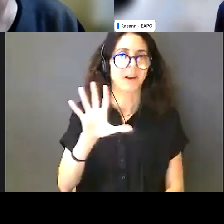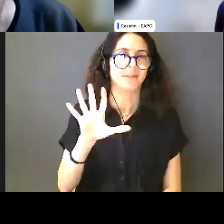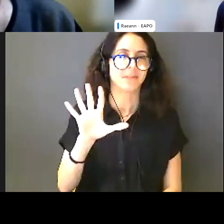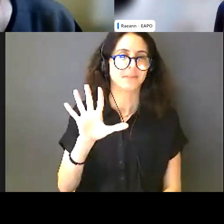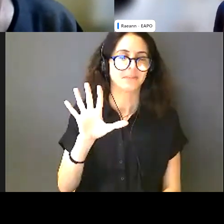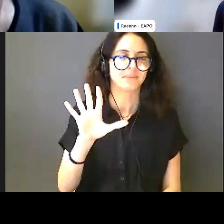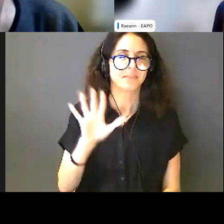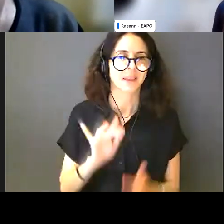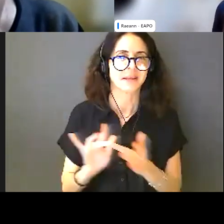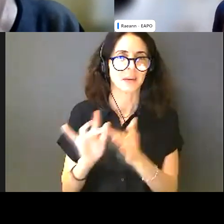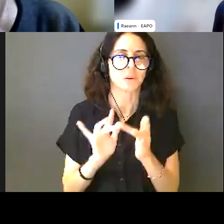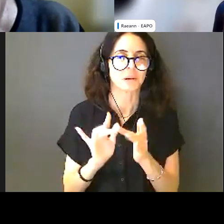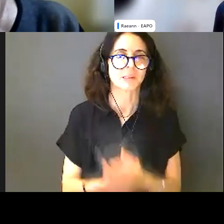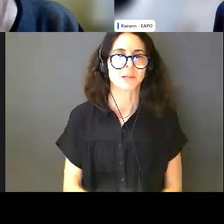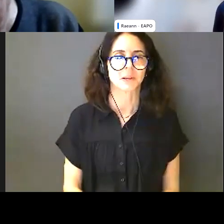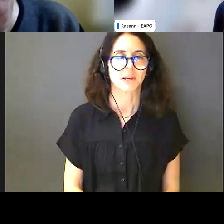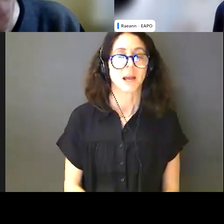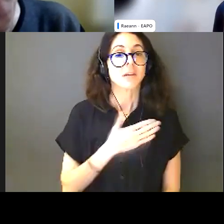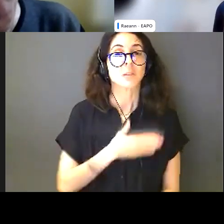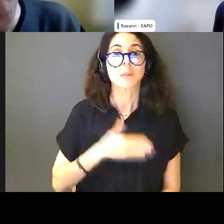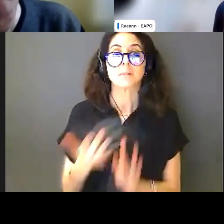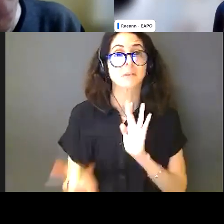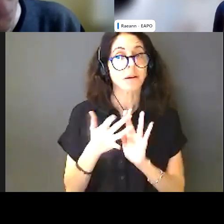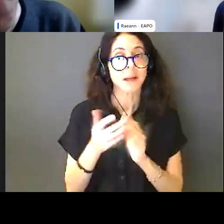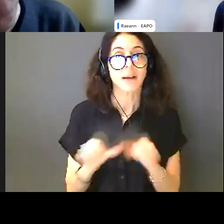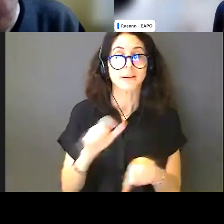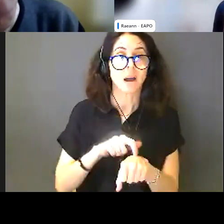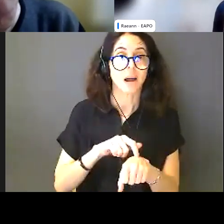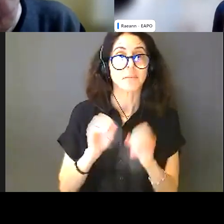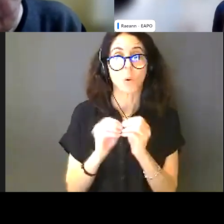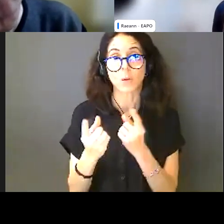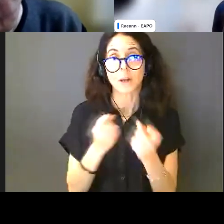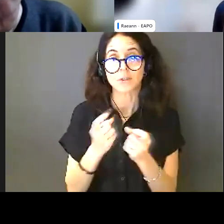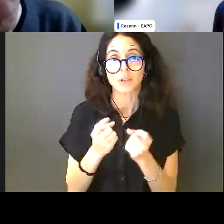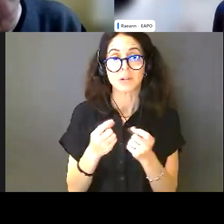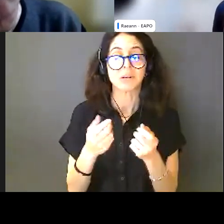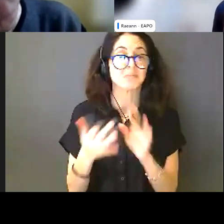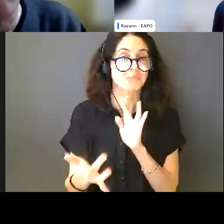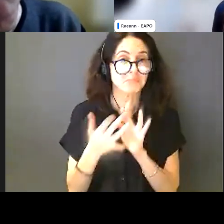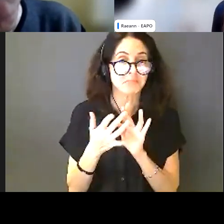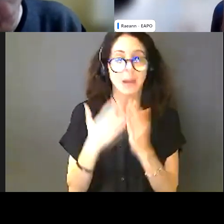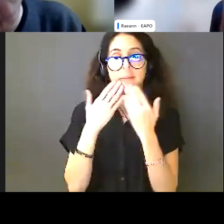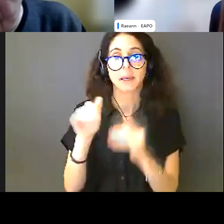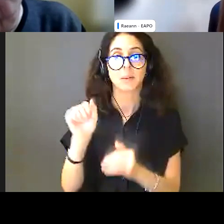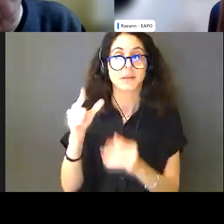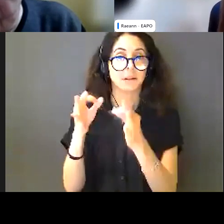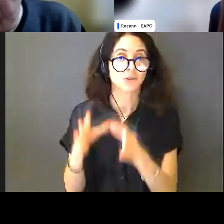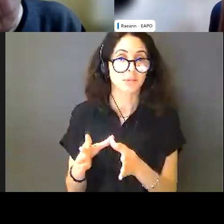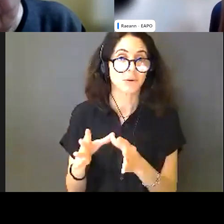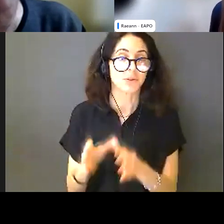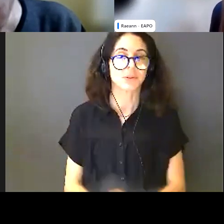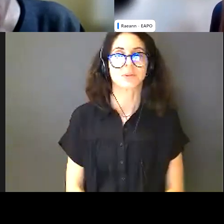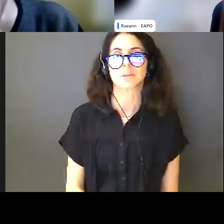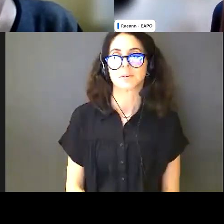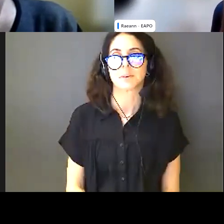So please reach out, and if you have any other questions. So thank you to our ASL interpreters.